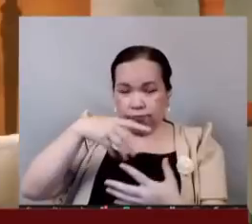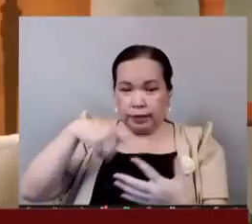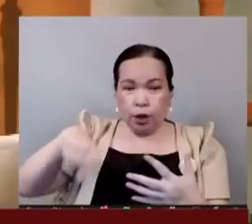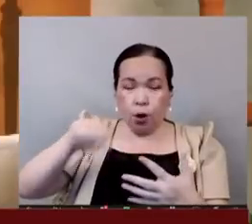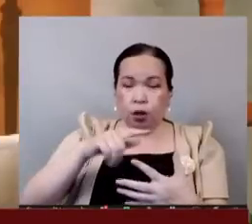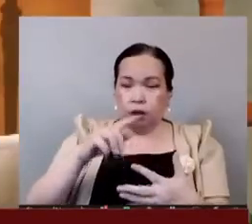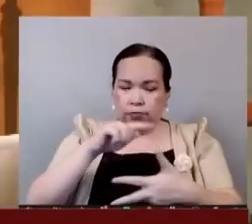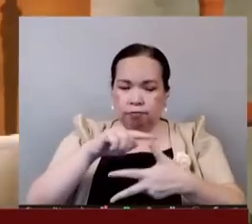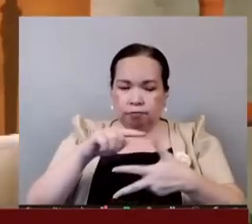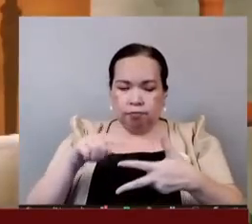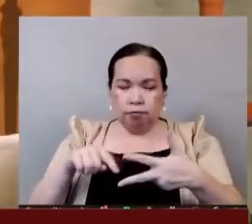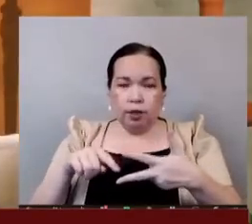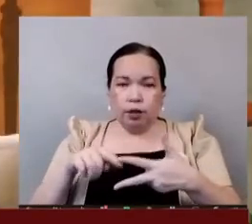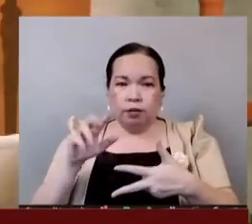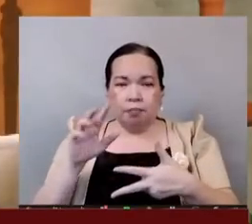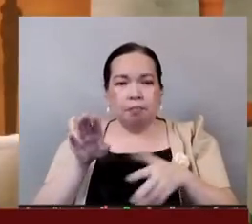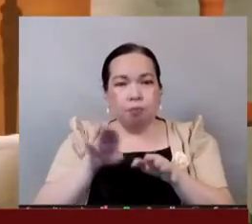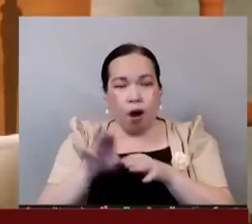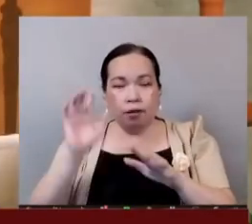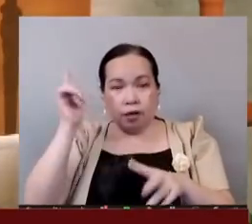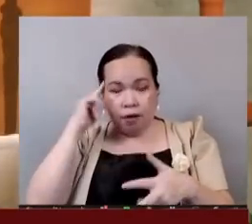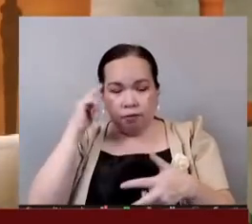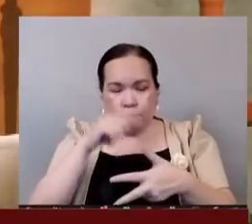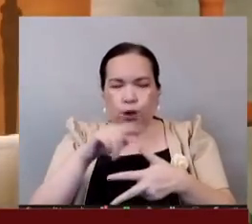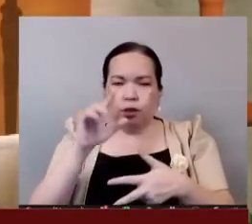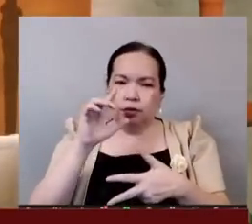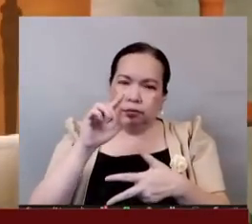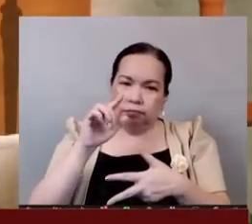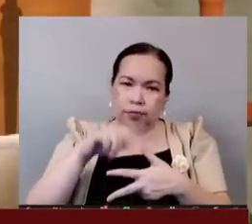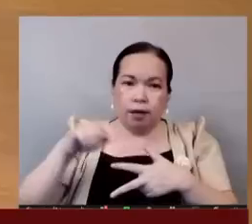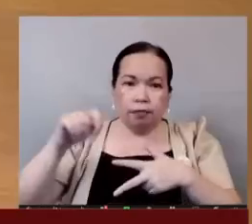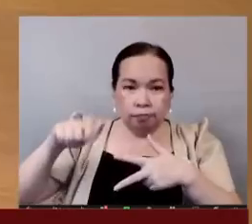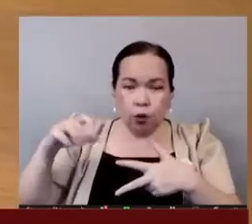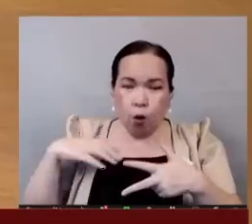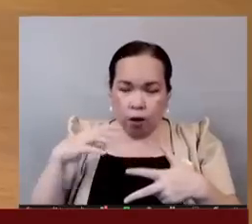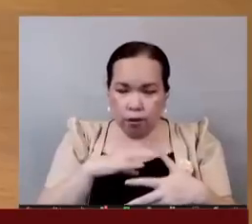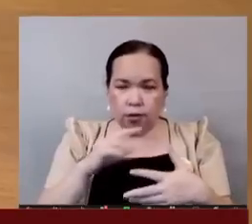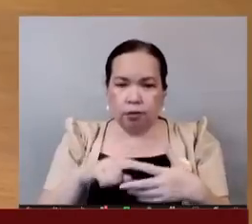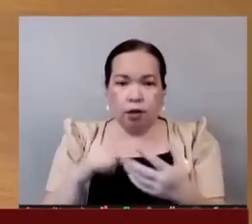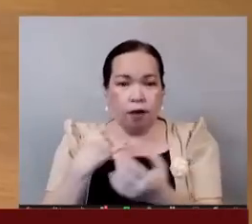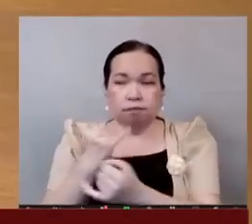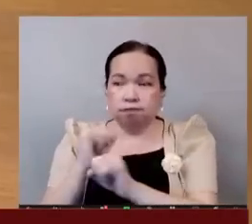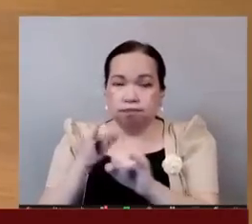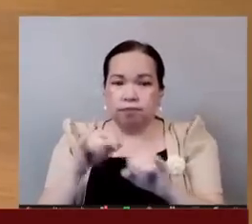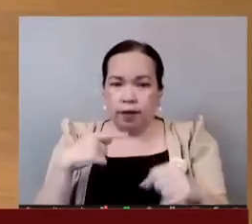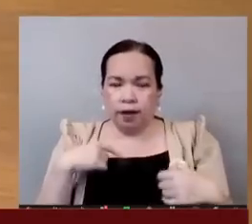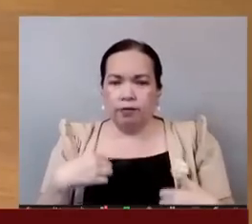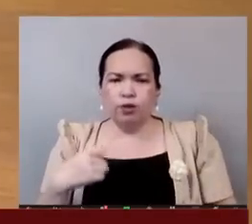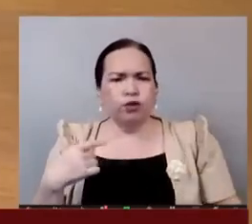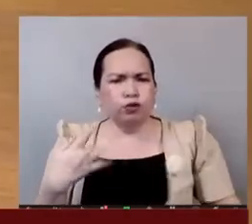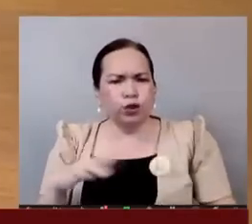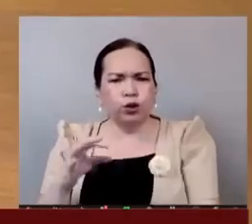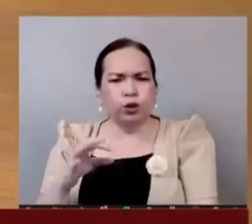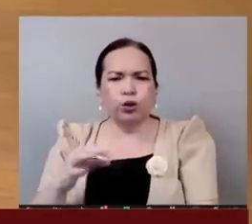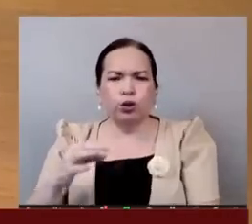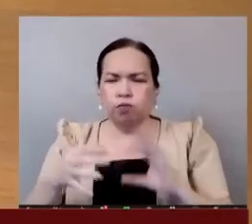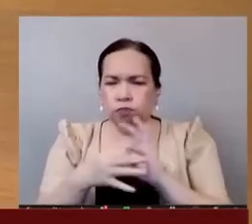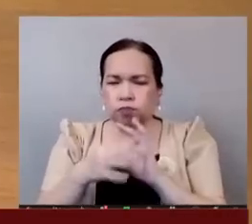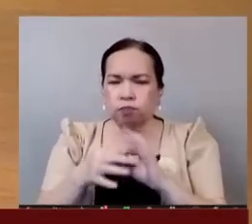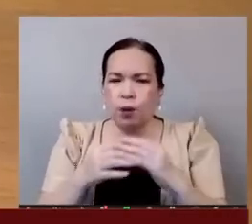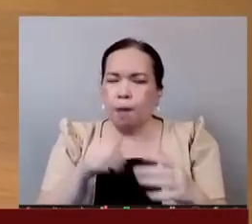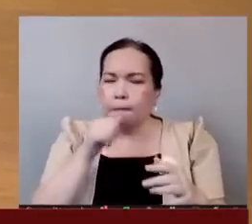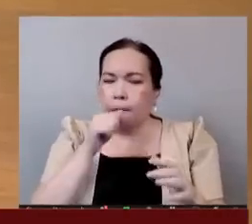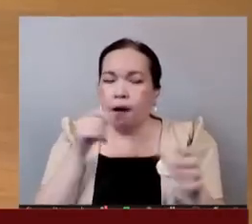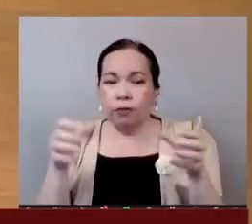of government and the independent constitutional bodies. We have organized private sector advisory councils and